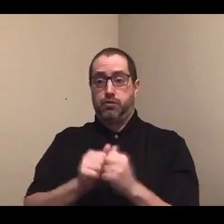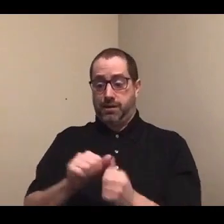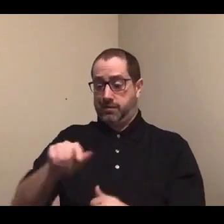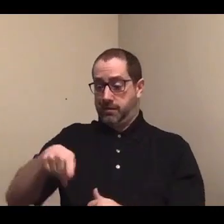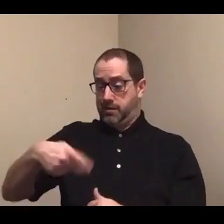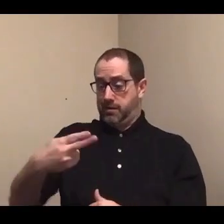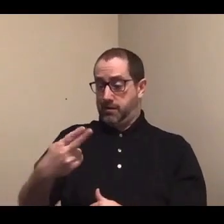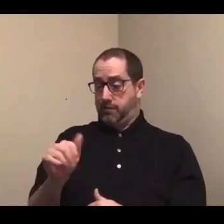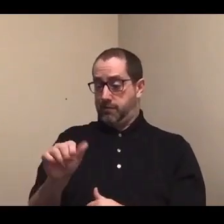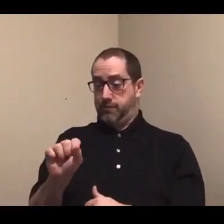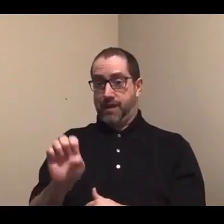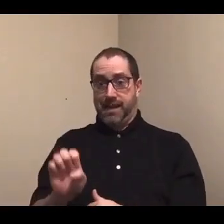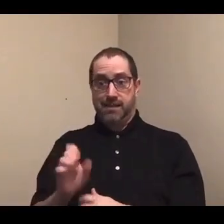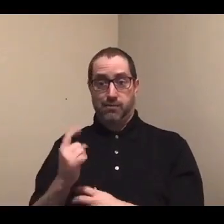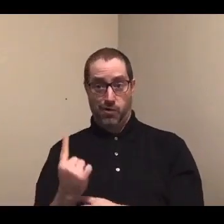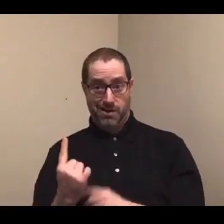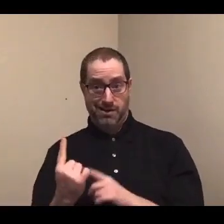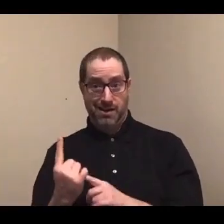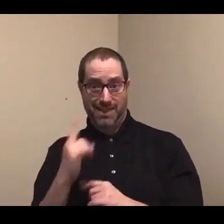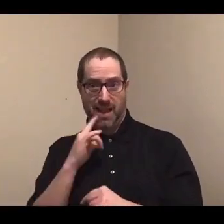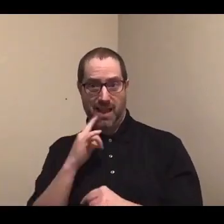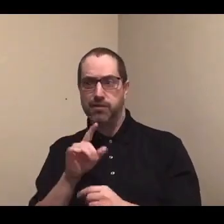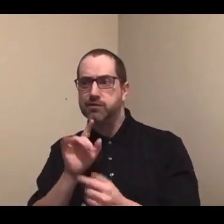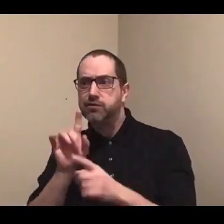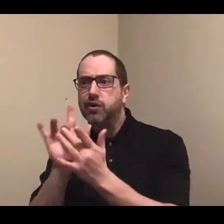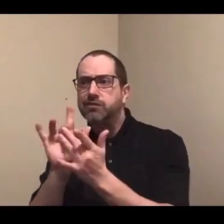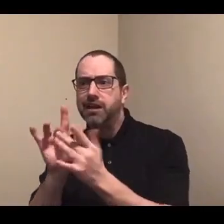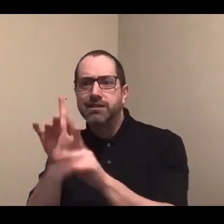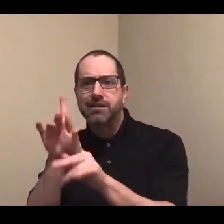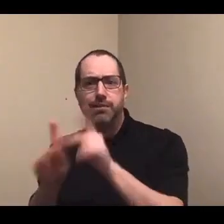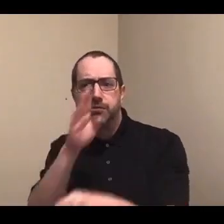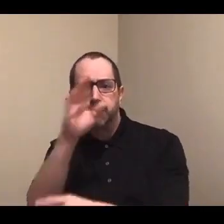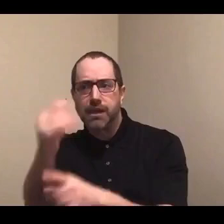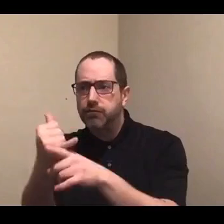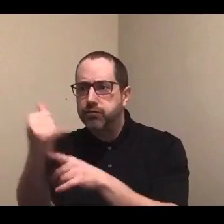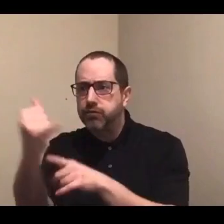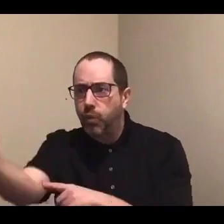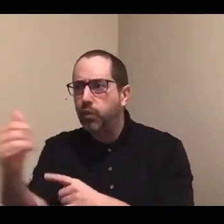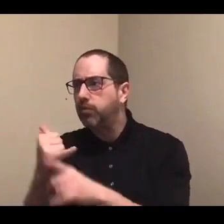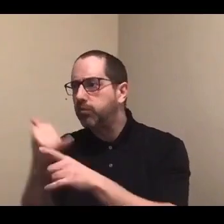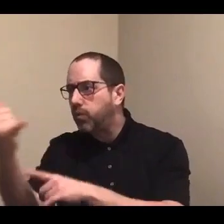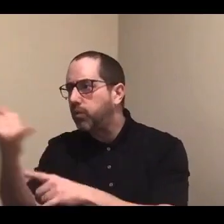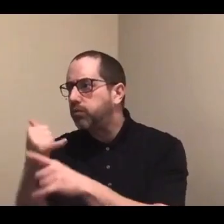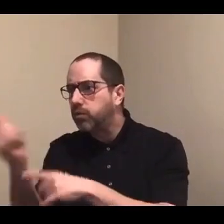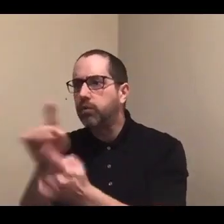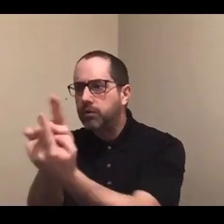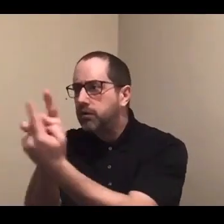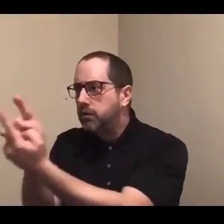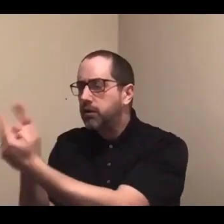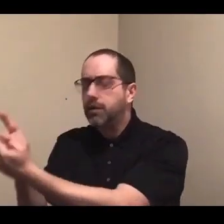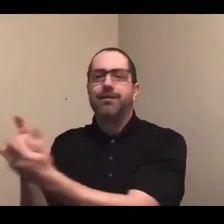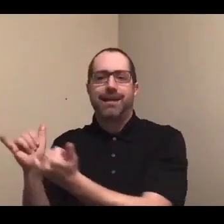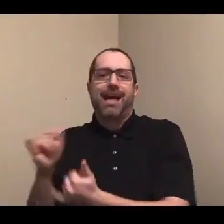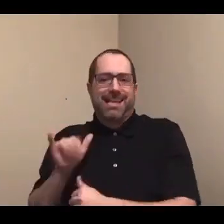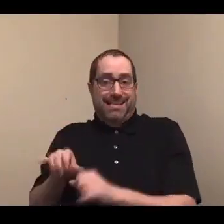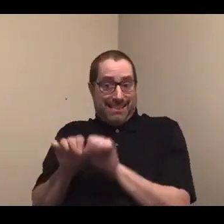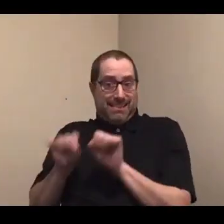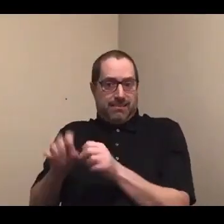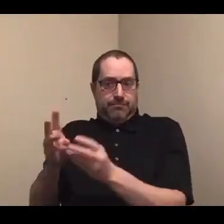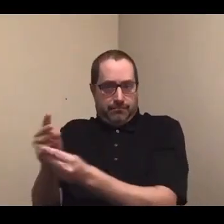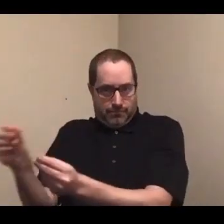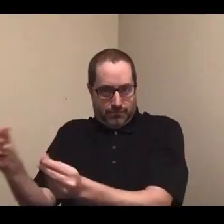calls, and we're going to be phasing out that system and promoting the online booking system, as well as the